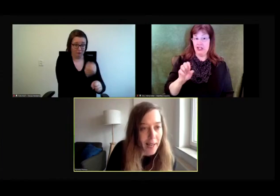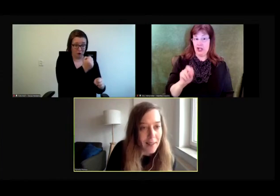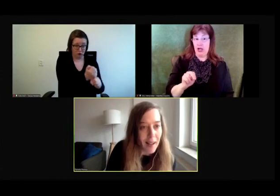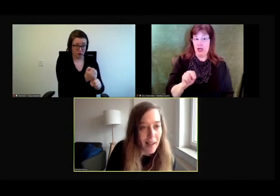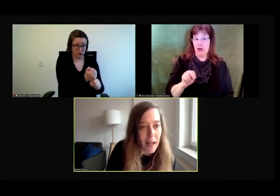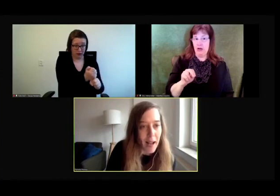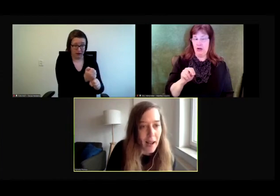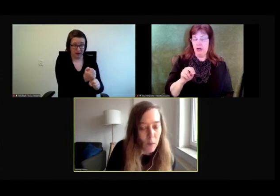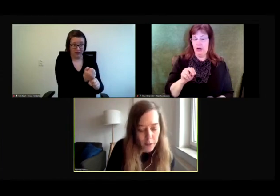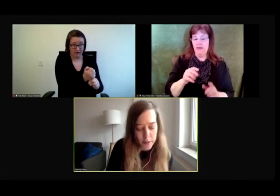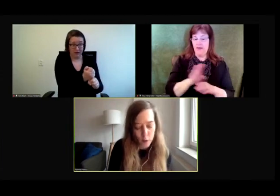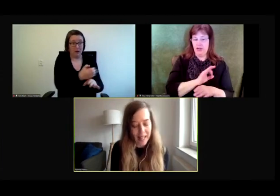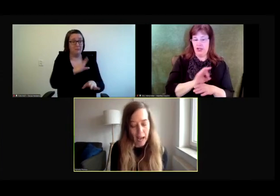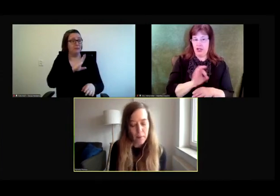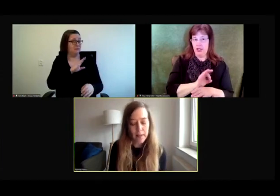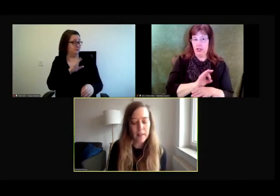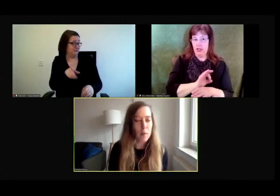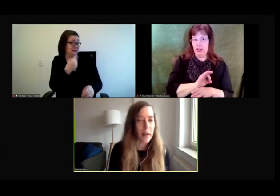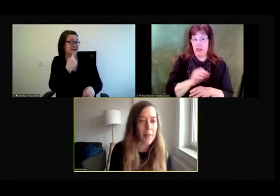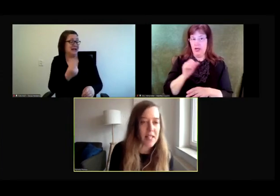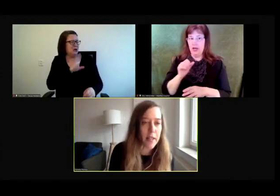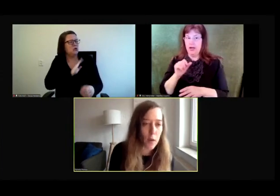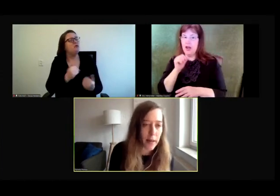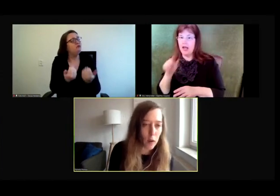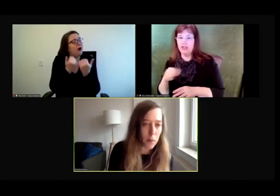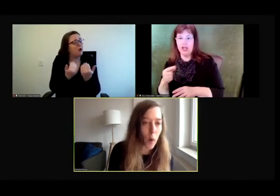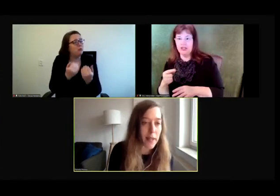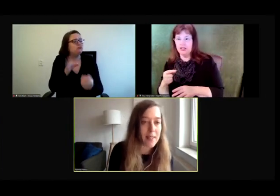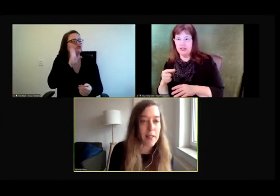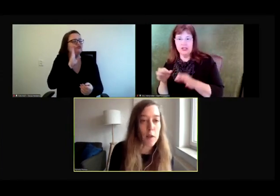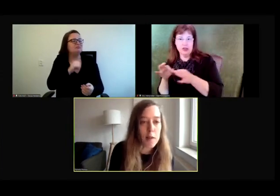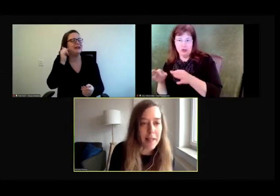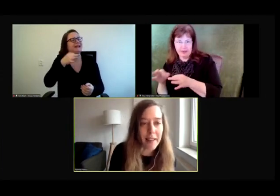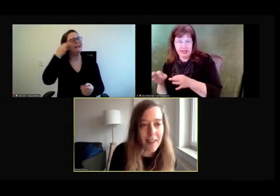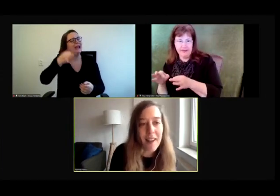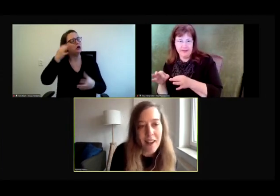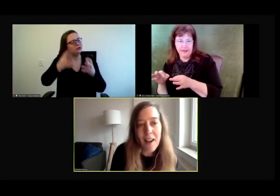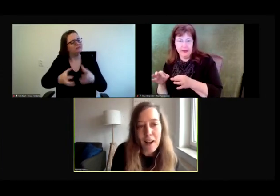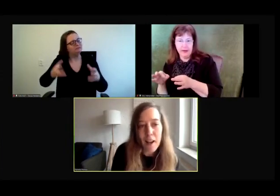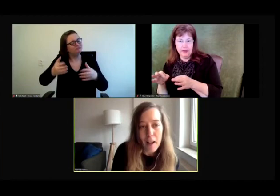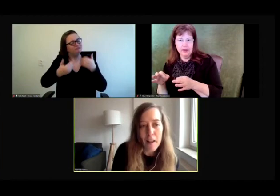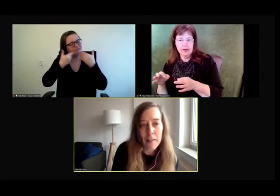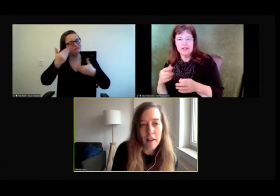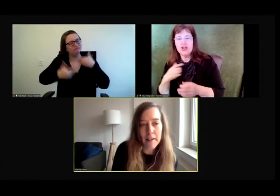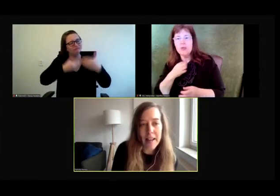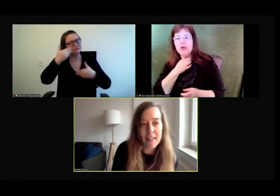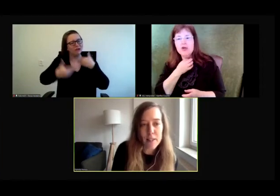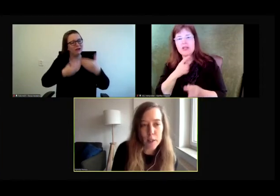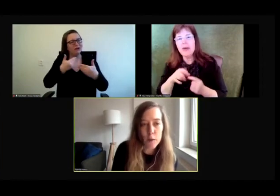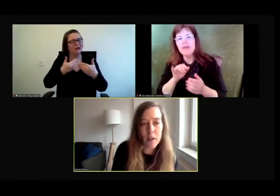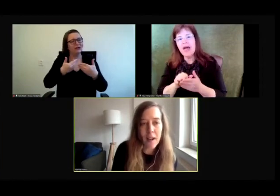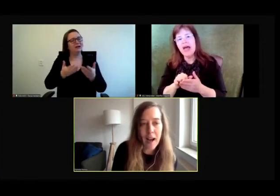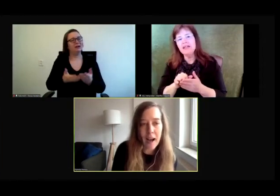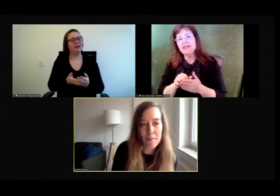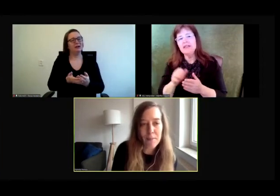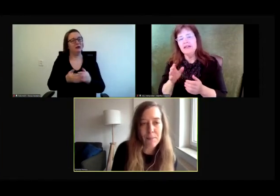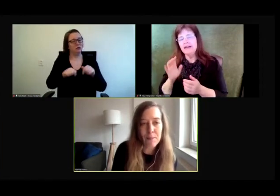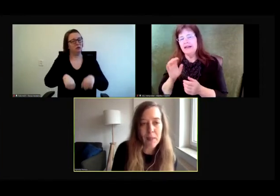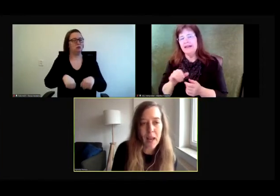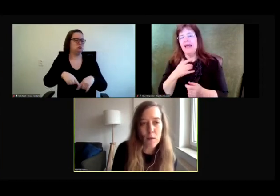if so, why? I want you to elaborate a little bit on this theoretical point using the next